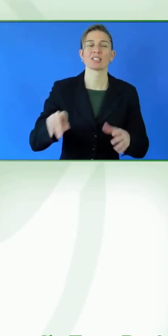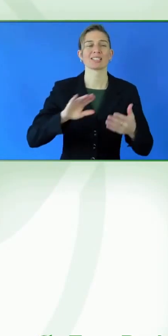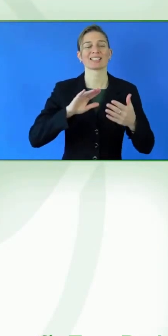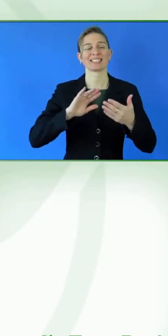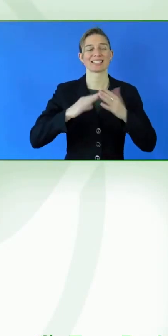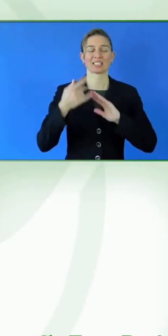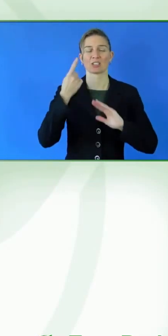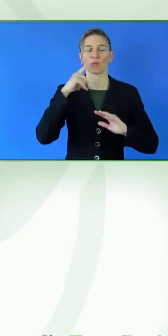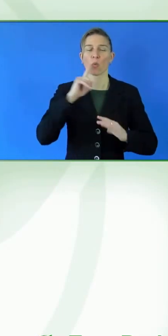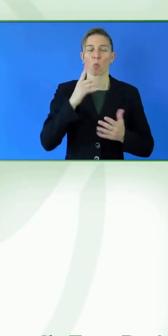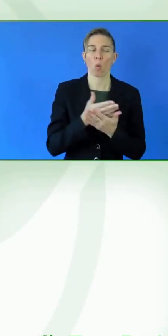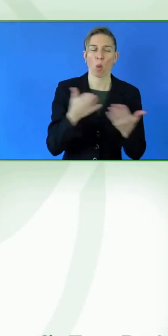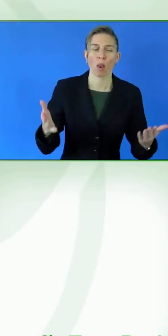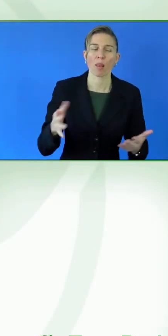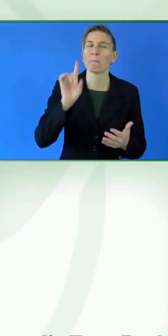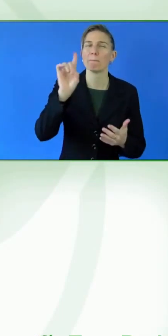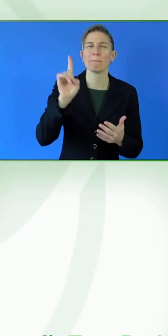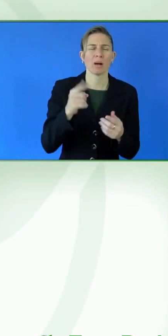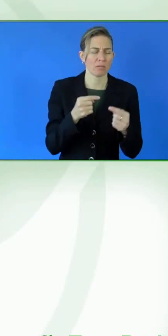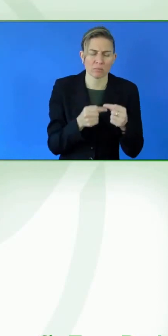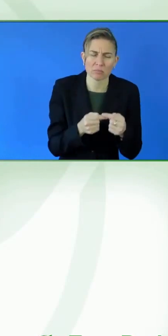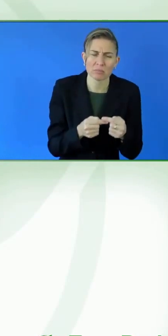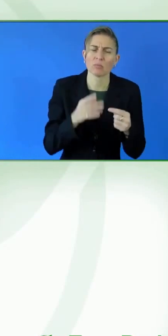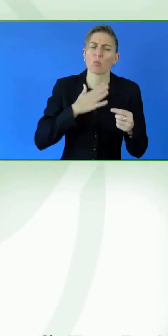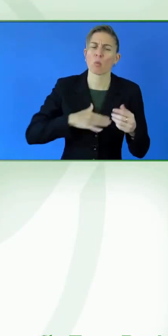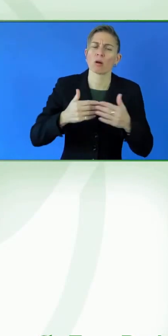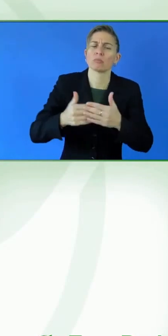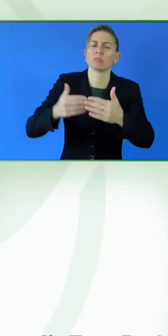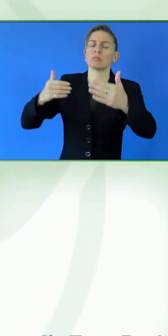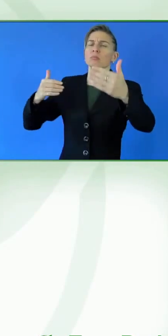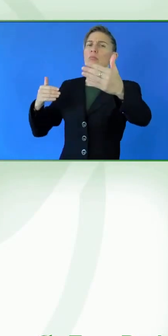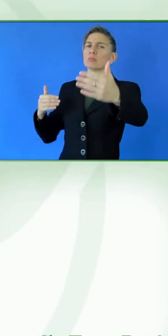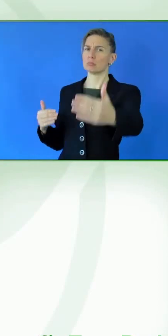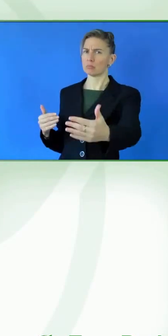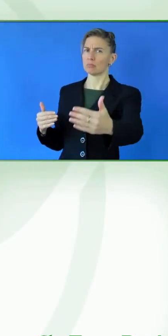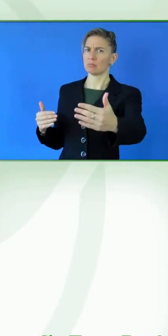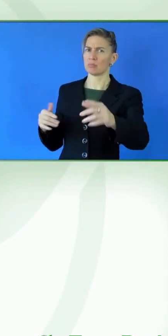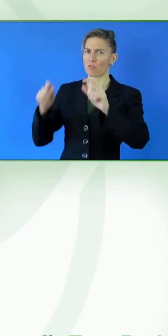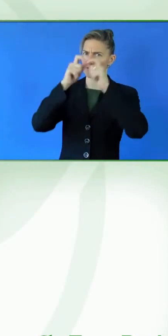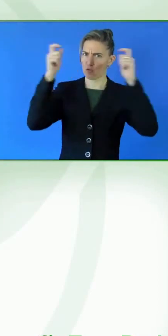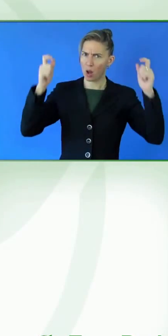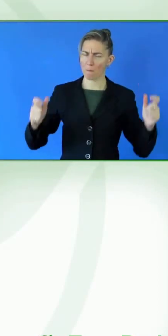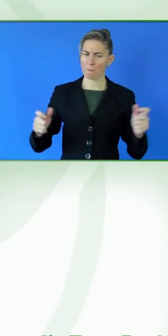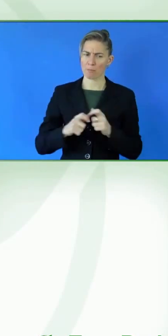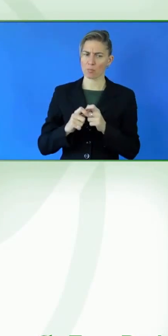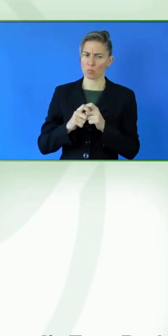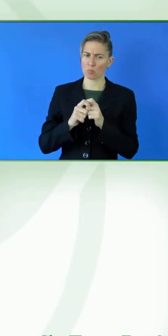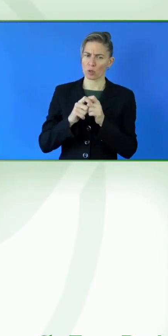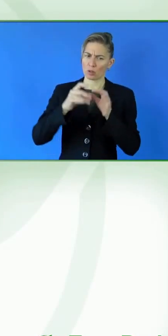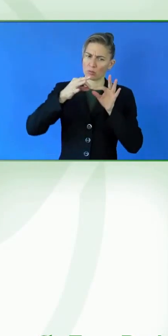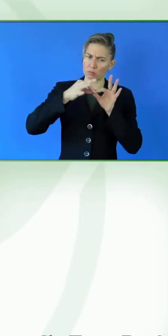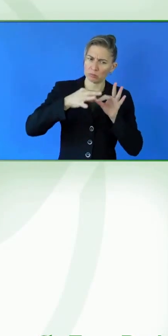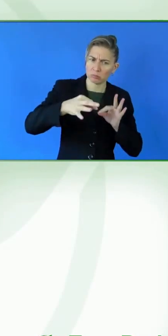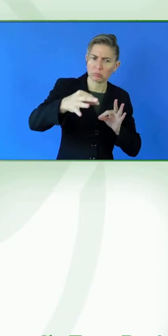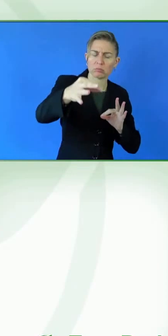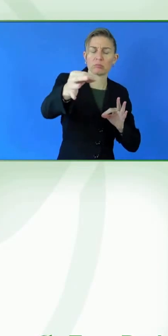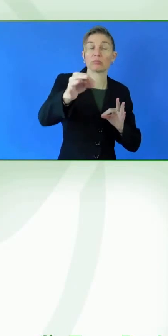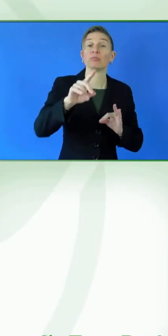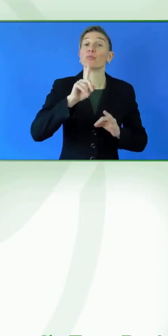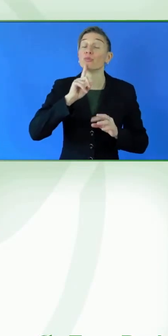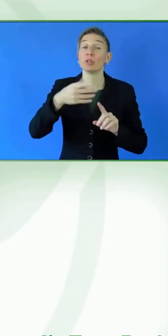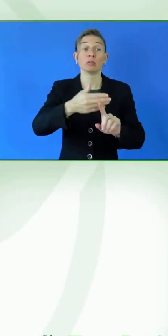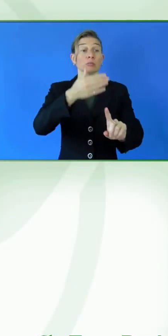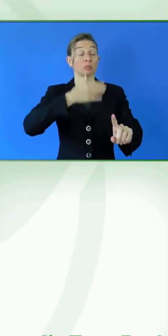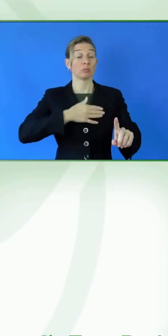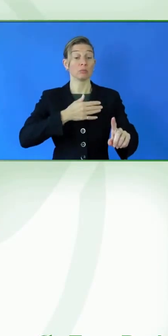framework, World Enabled and our partners helped negotiate the new urban